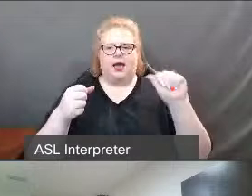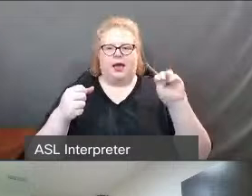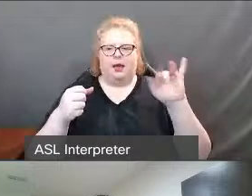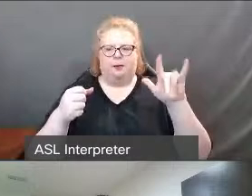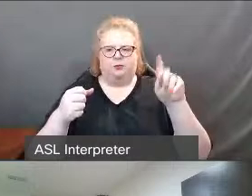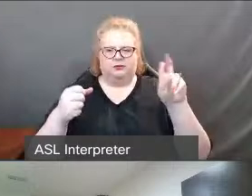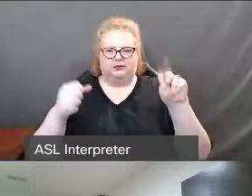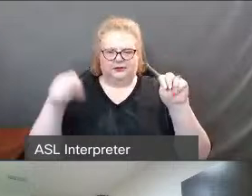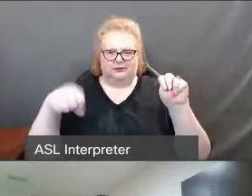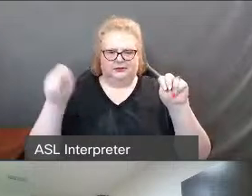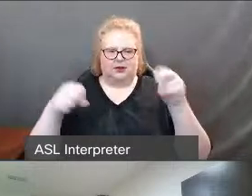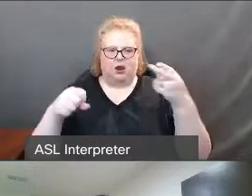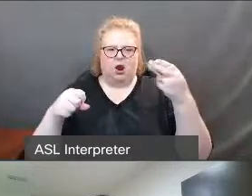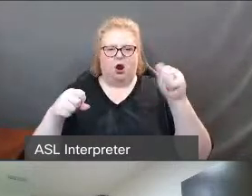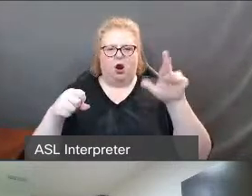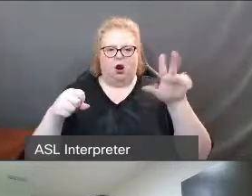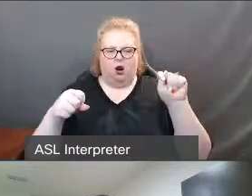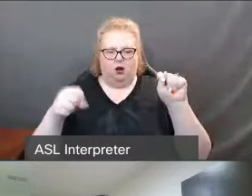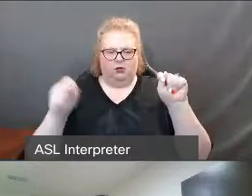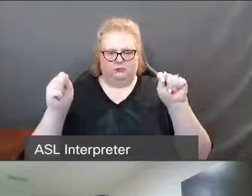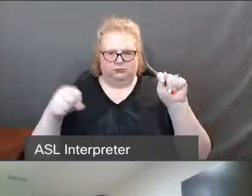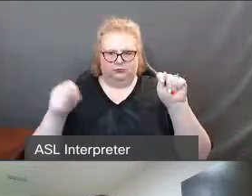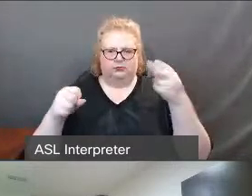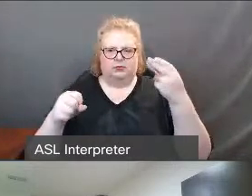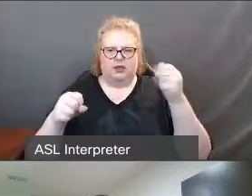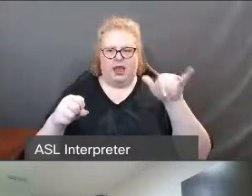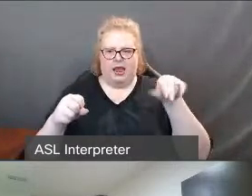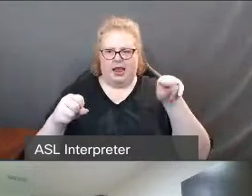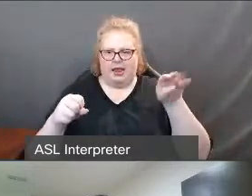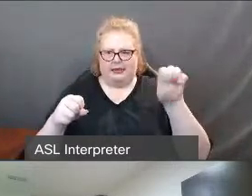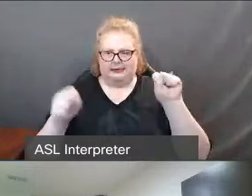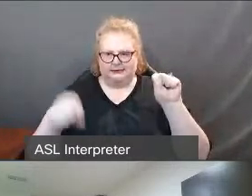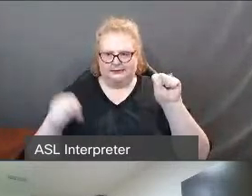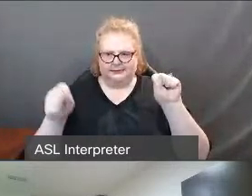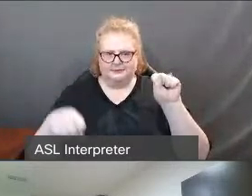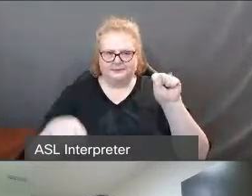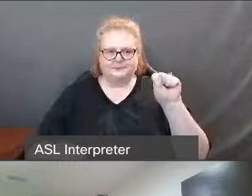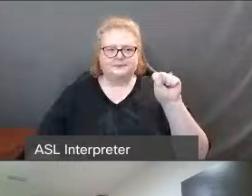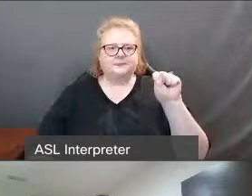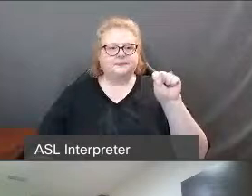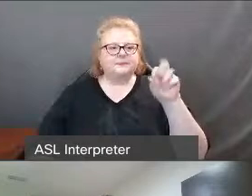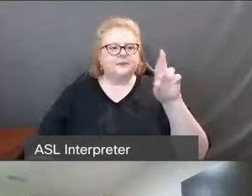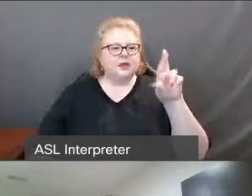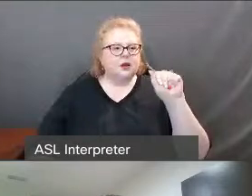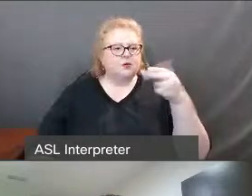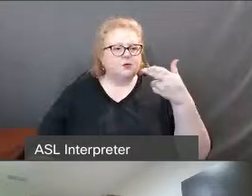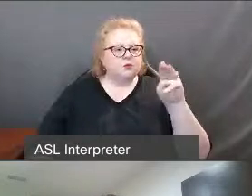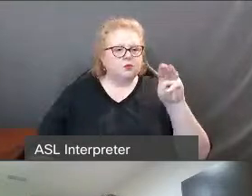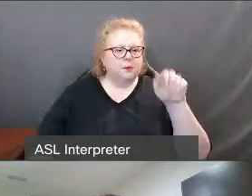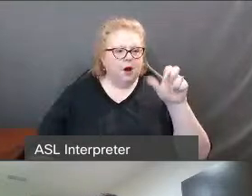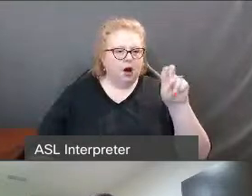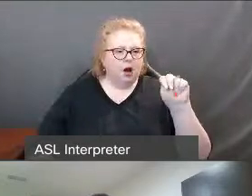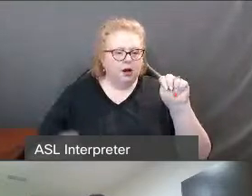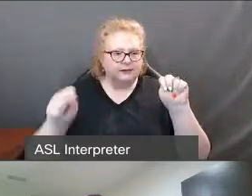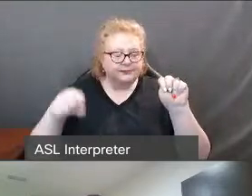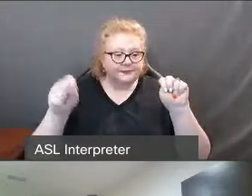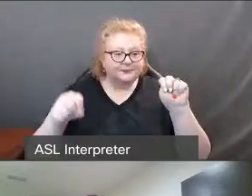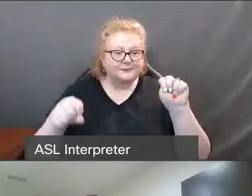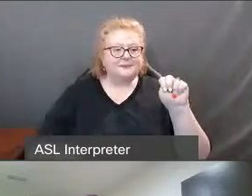Yes. Hart, Yes. Haynes, Yes. Ramon, Yes.